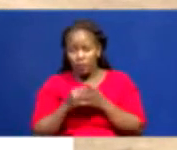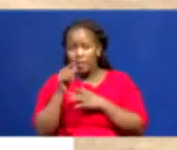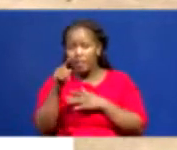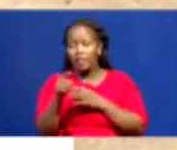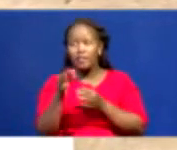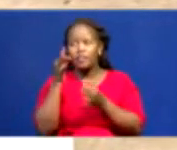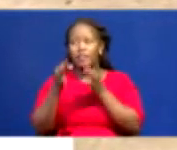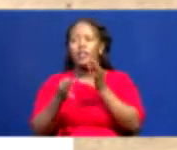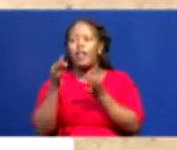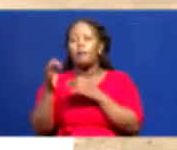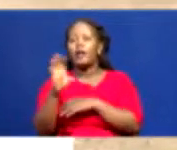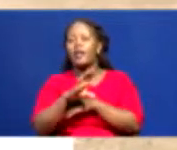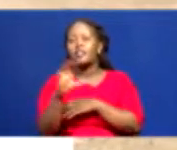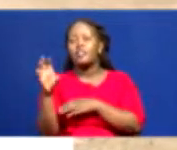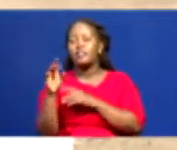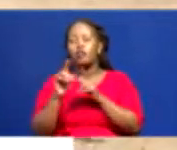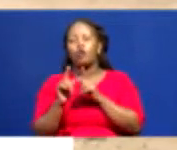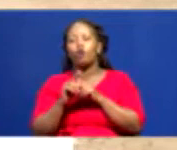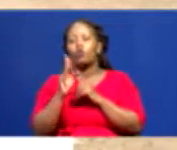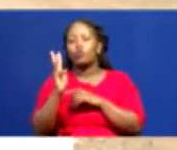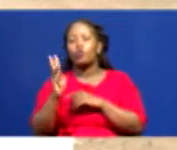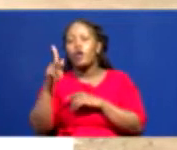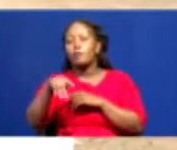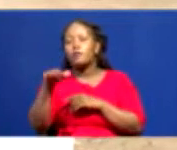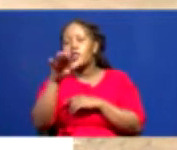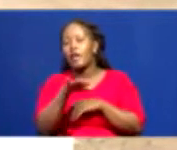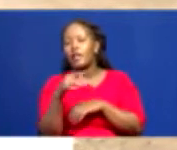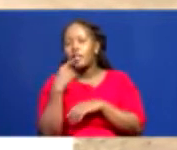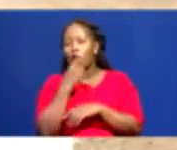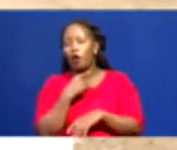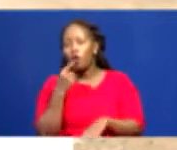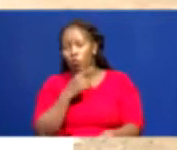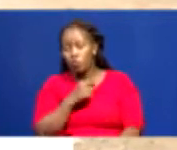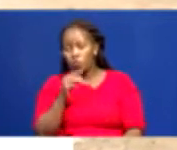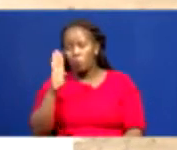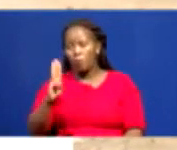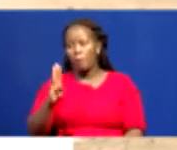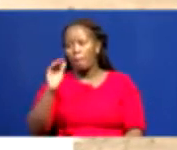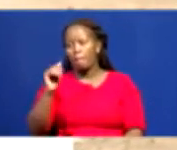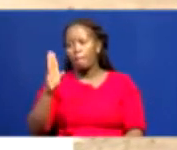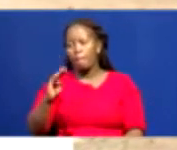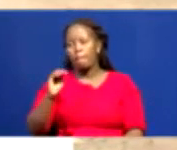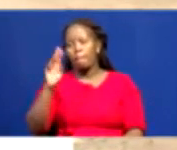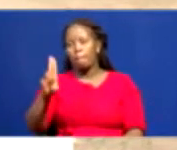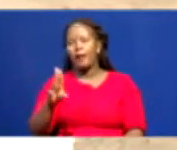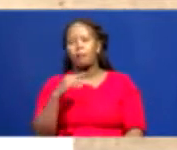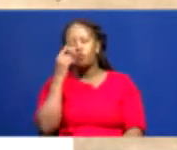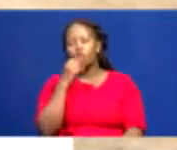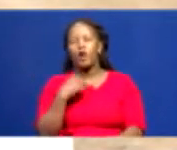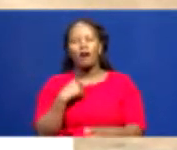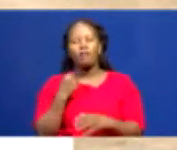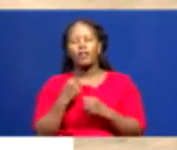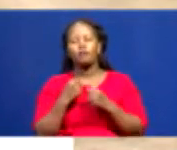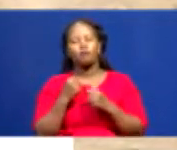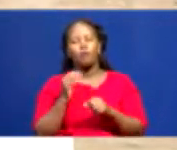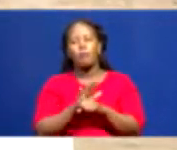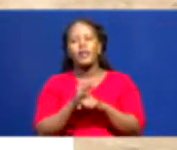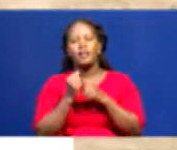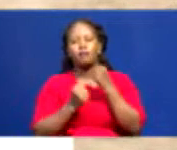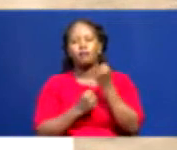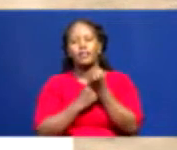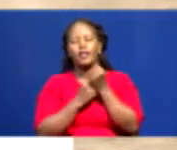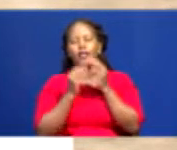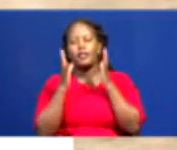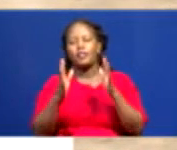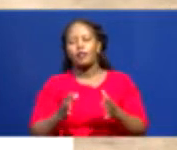East, and the Member of Parliament in this area is one Babu Owino, who is a very, very strong supporter of one